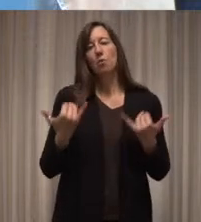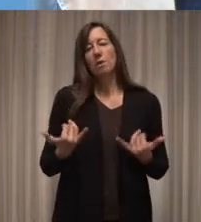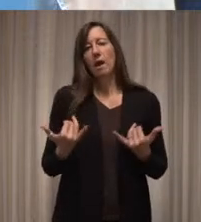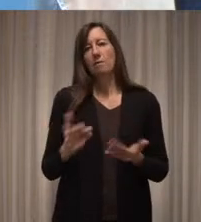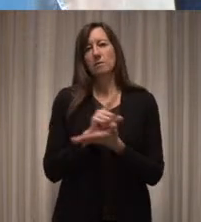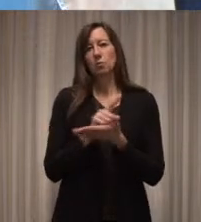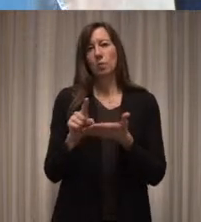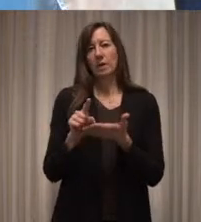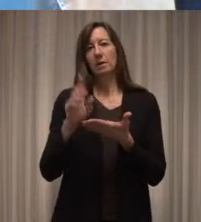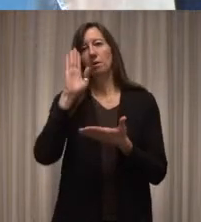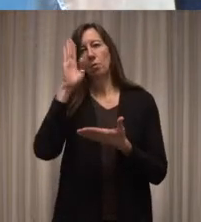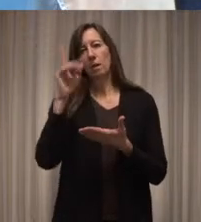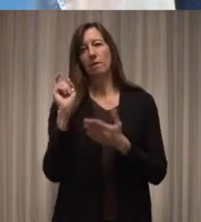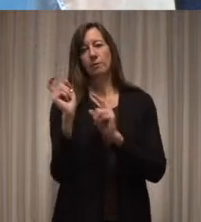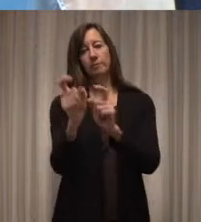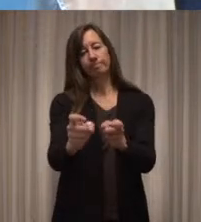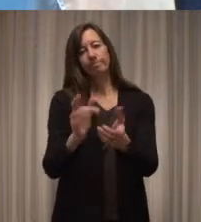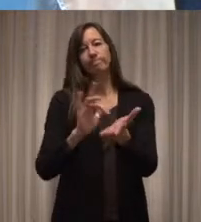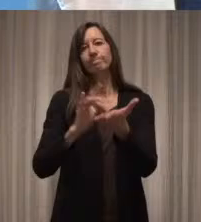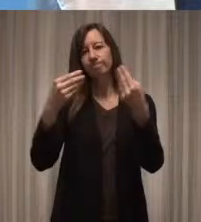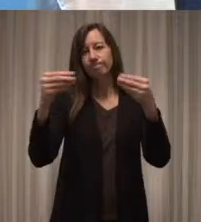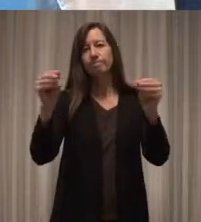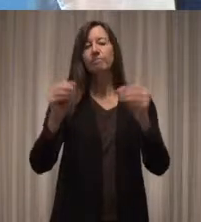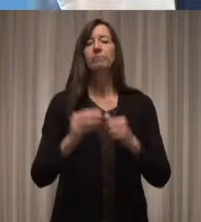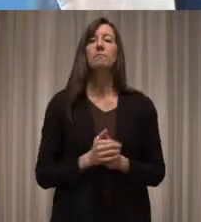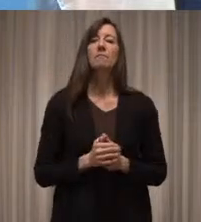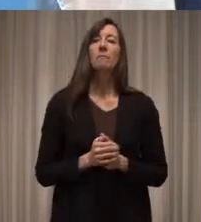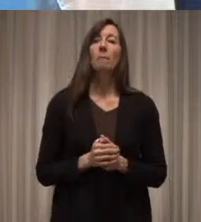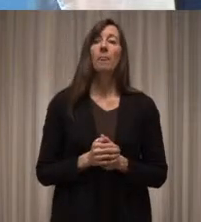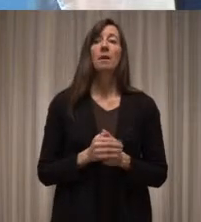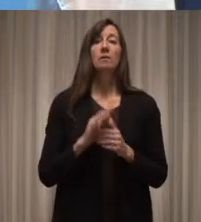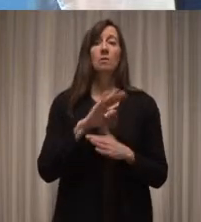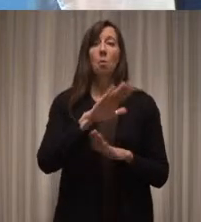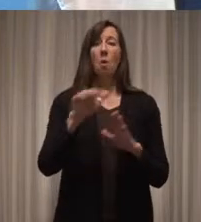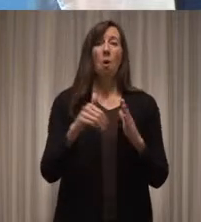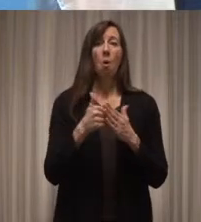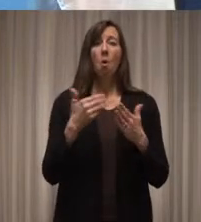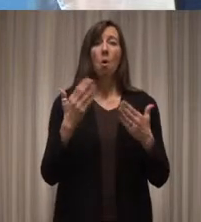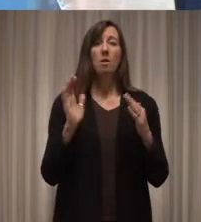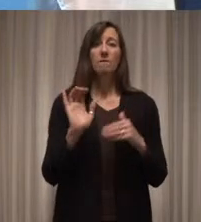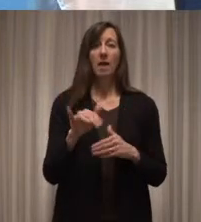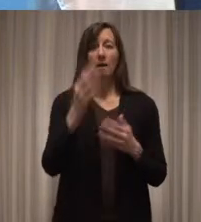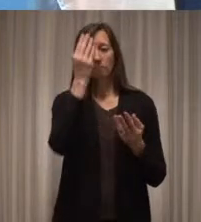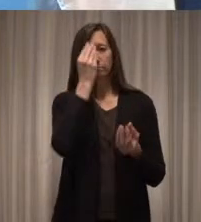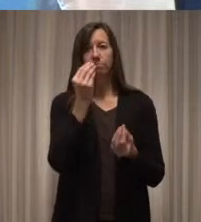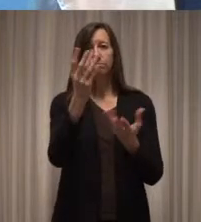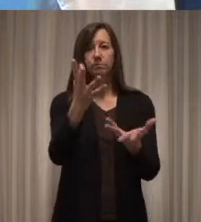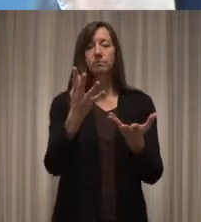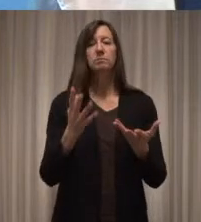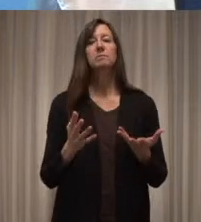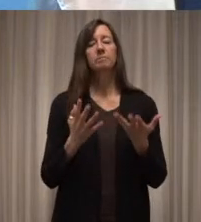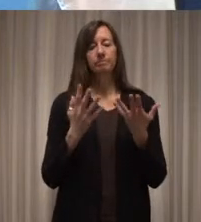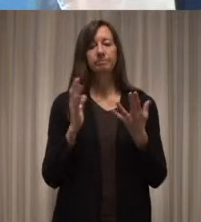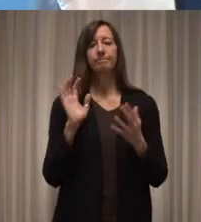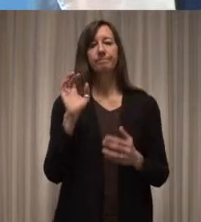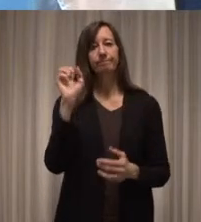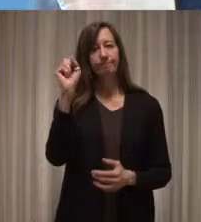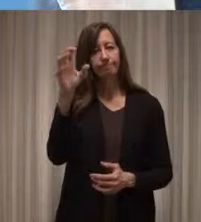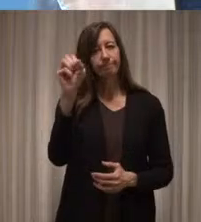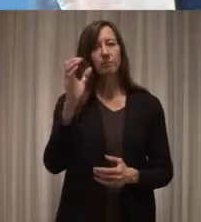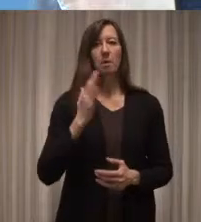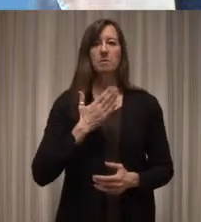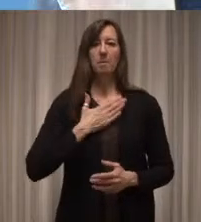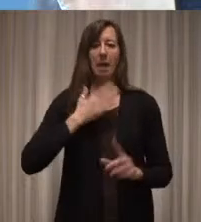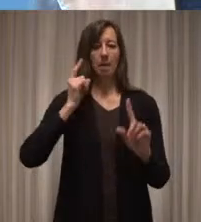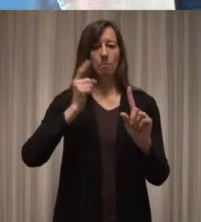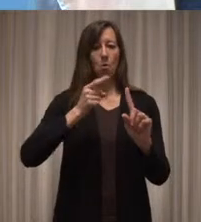All that being said, and this is the bulk of what I want to focus on today, I think it's very clear from talking to many of